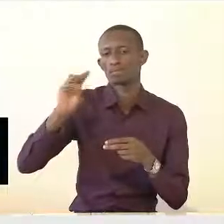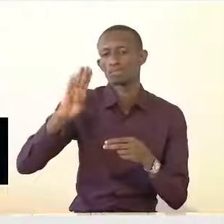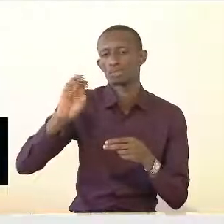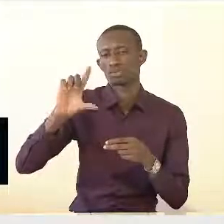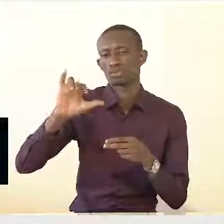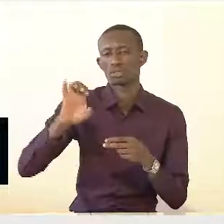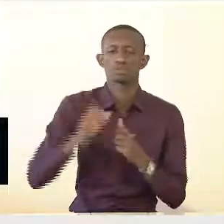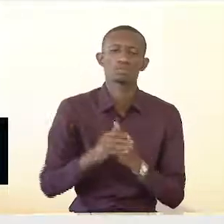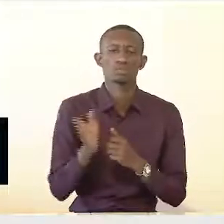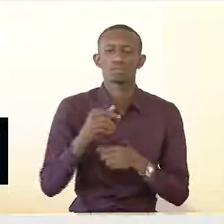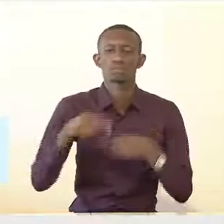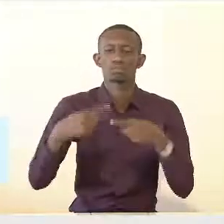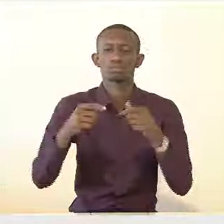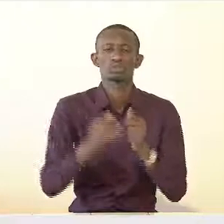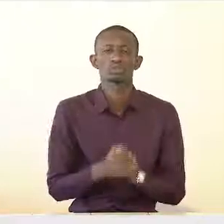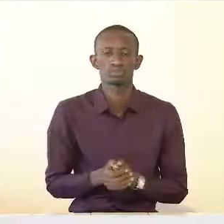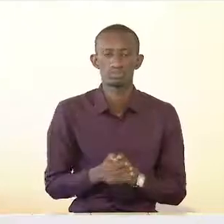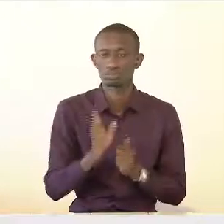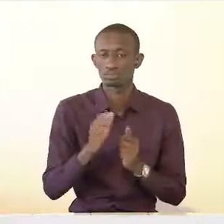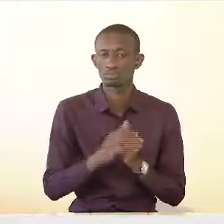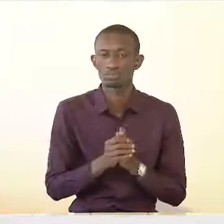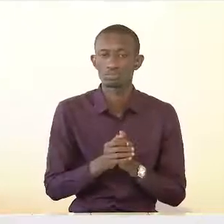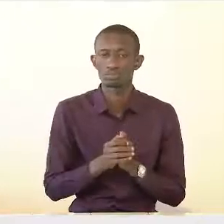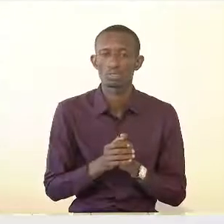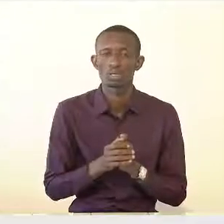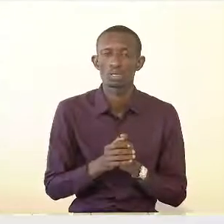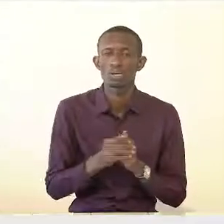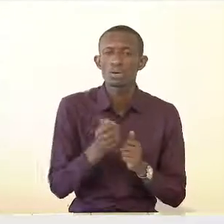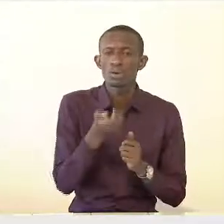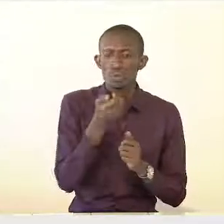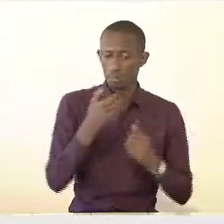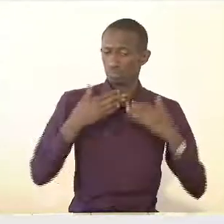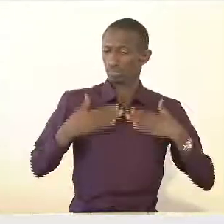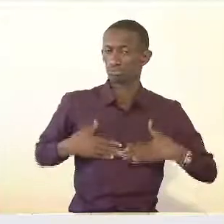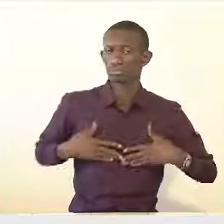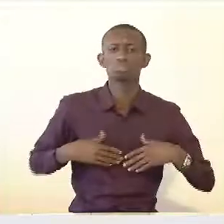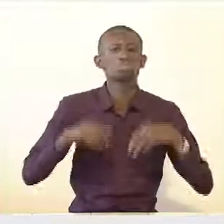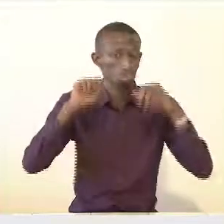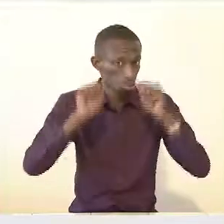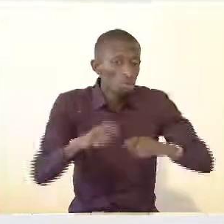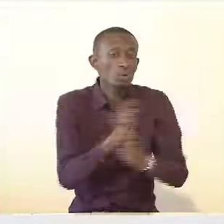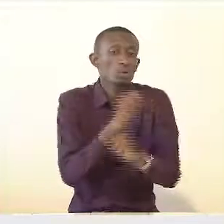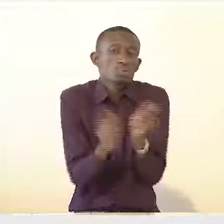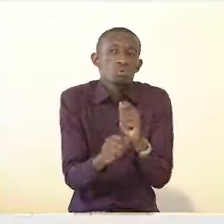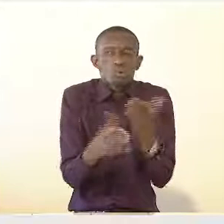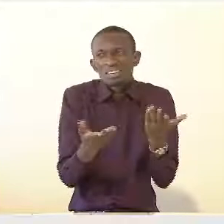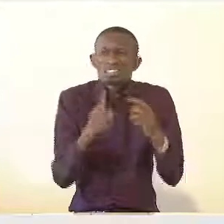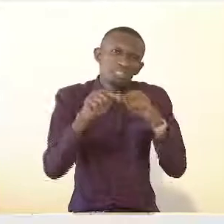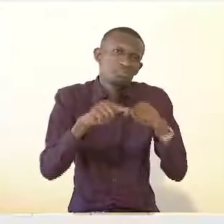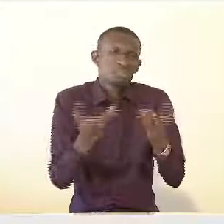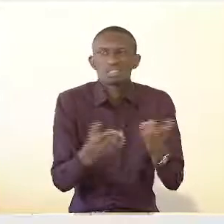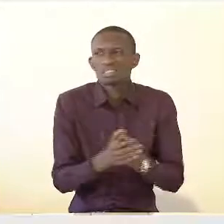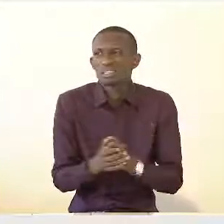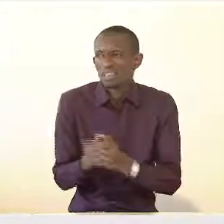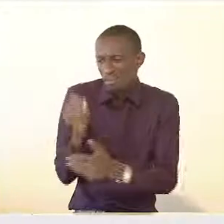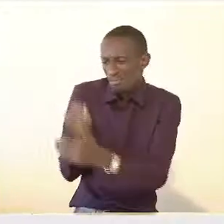about the body temperature also can change due to the gain of heat from the environment. When